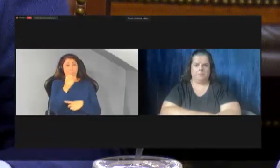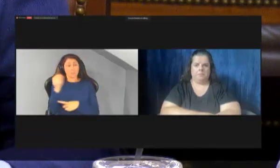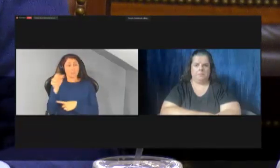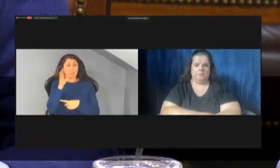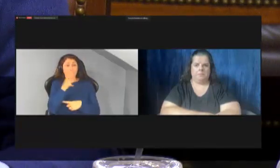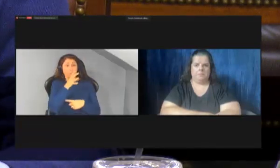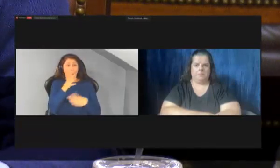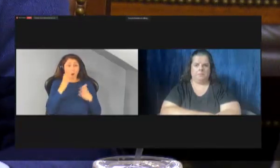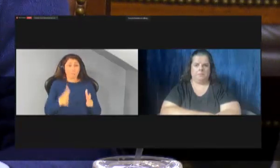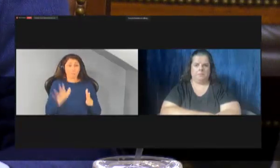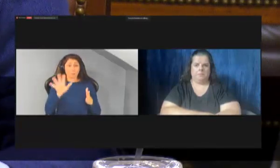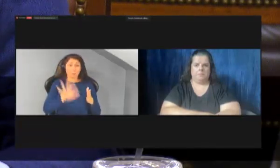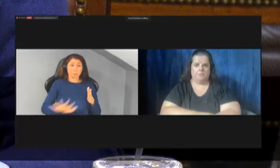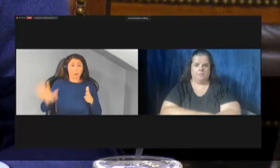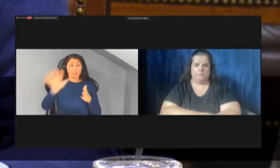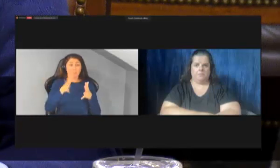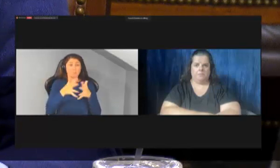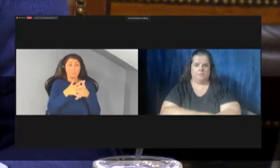else.